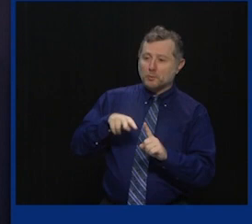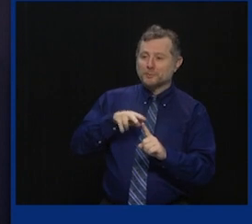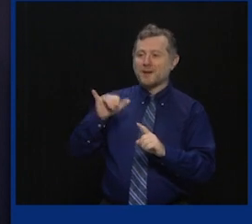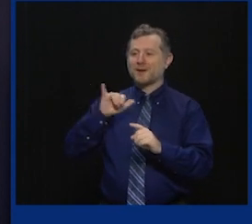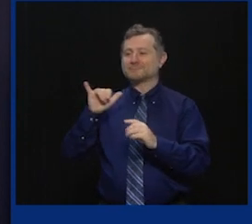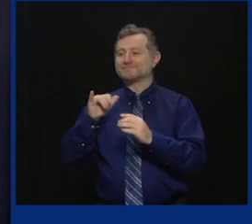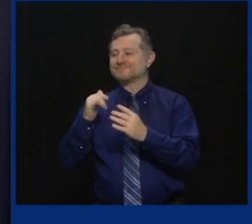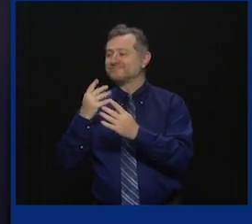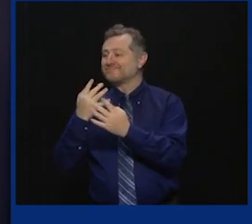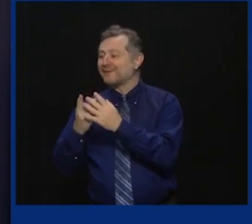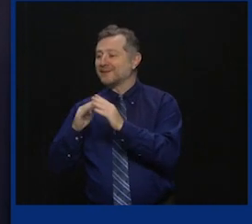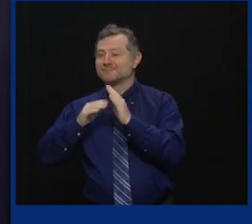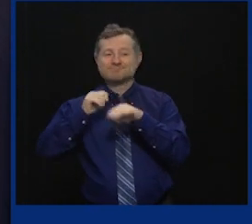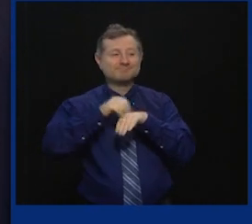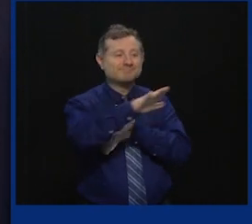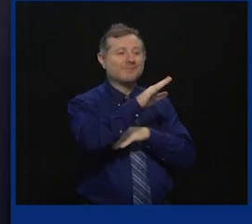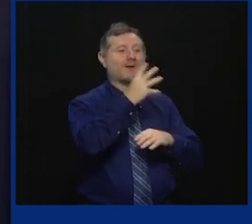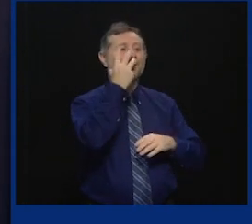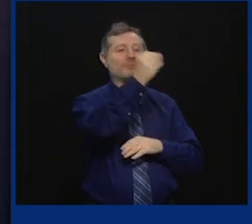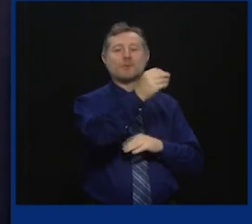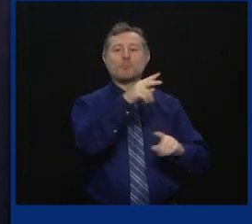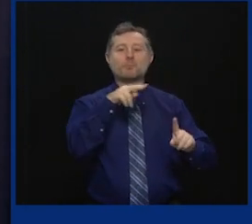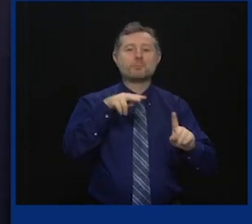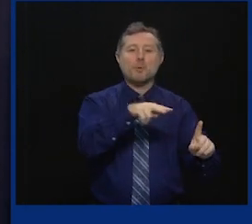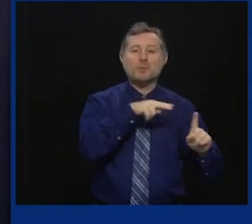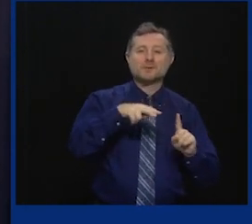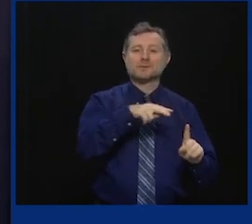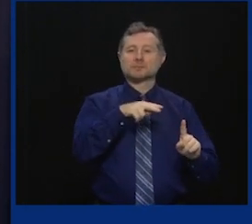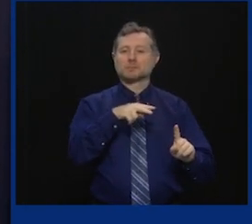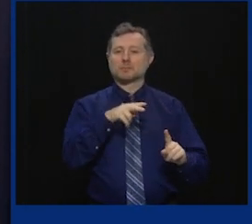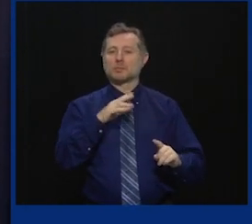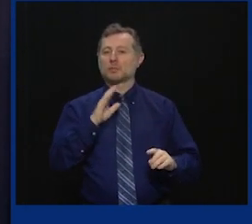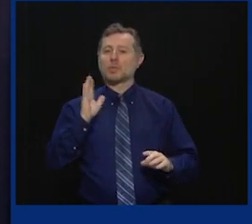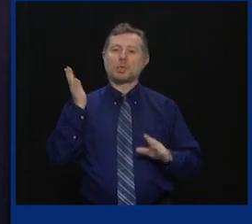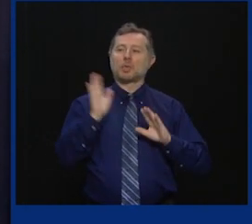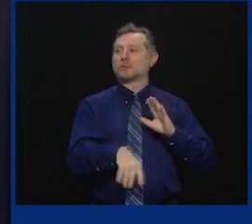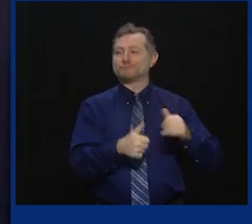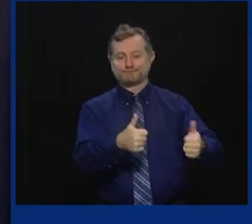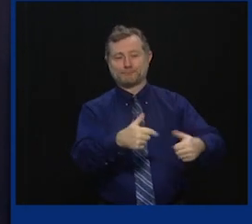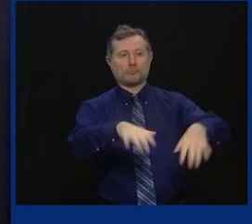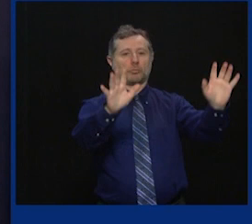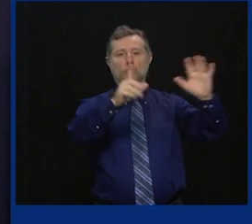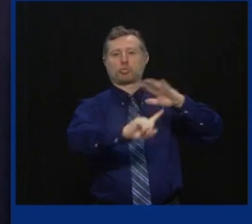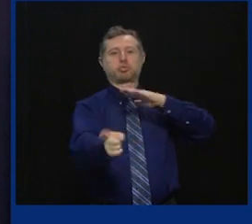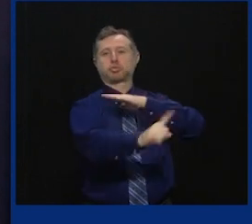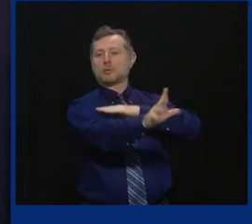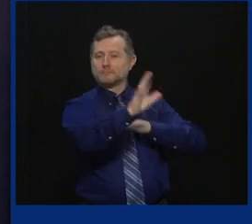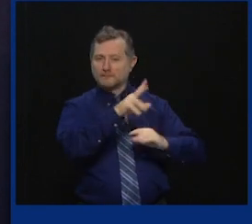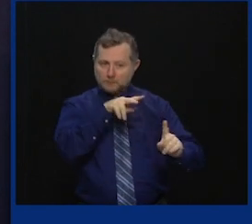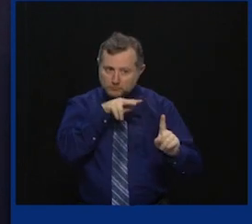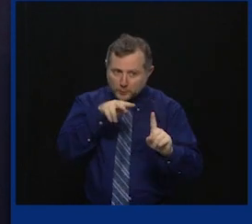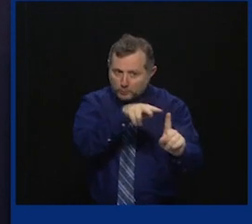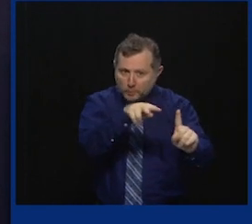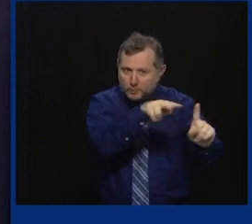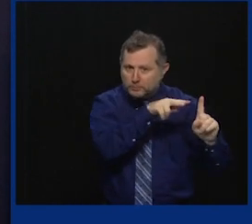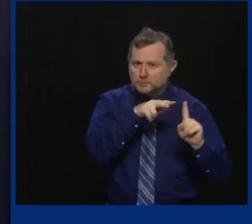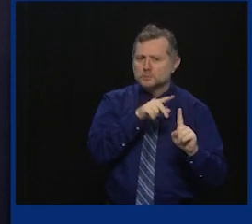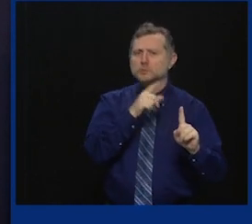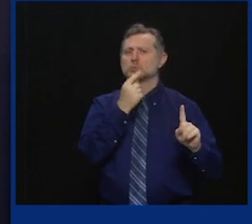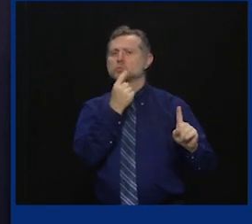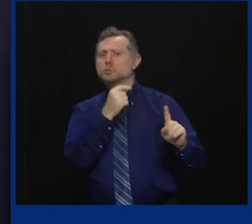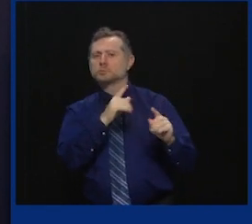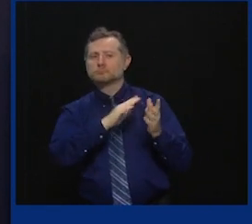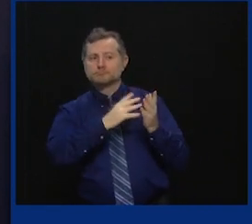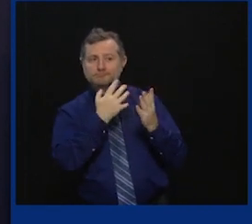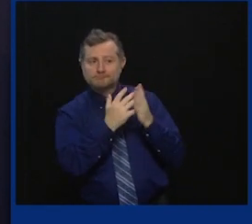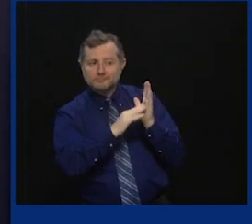just drop them on a curb and say good luck, but to have a system of monitoring when required to make sure that they comply with what they're